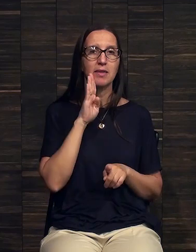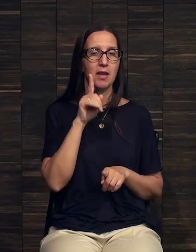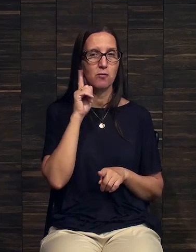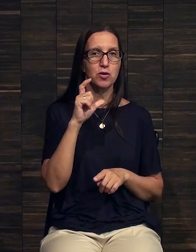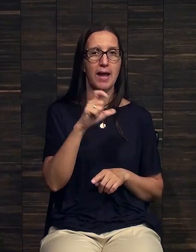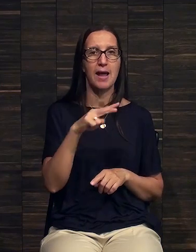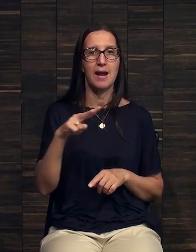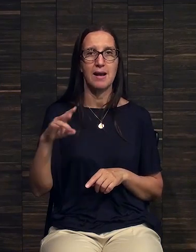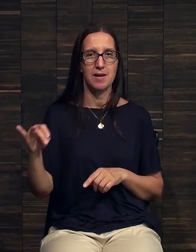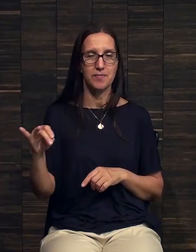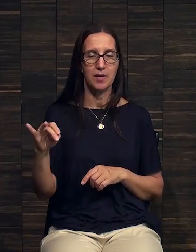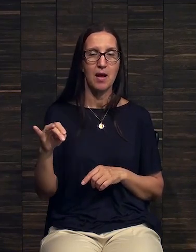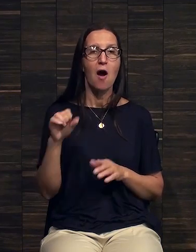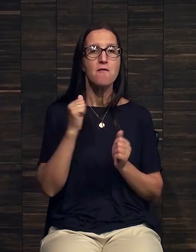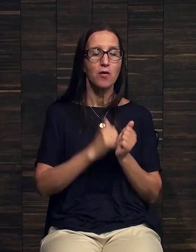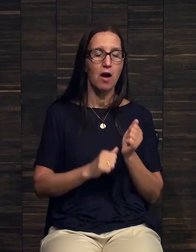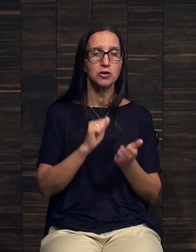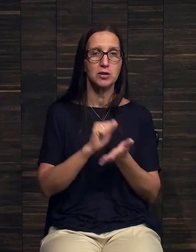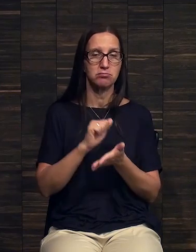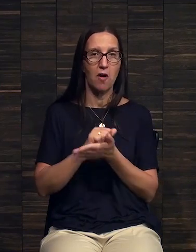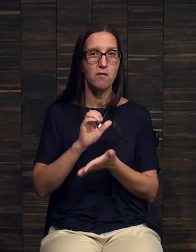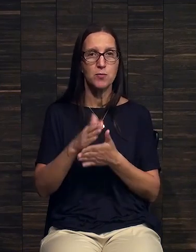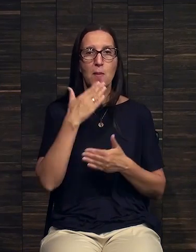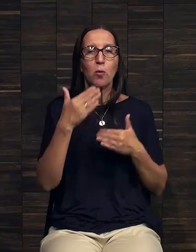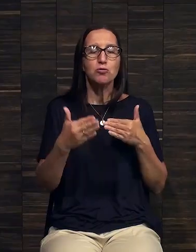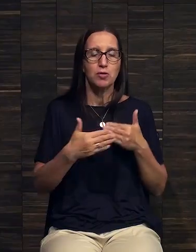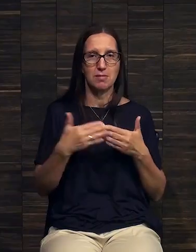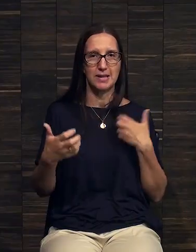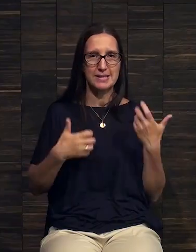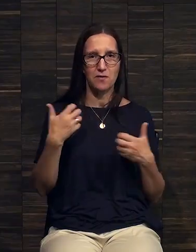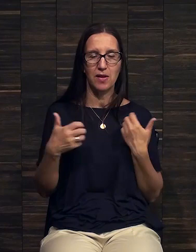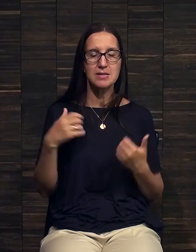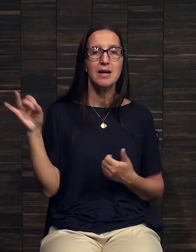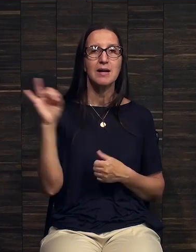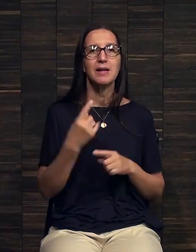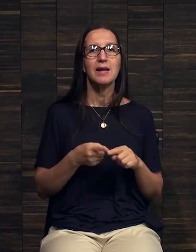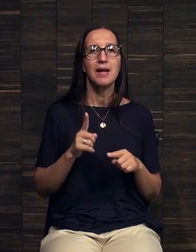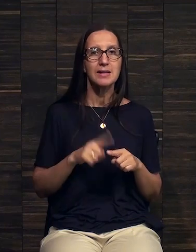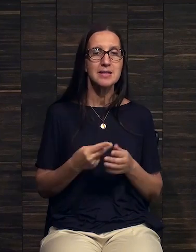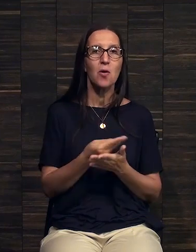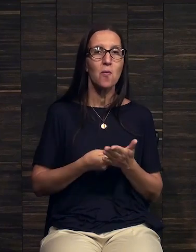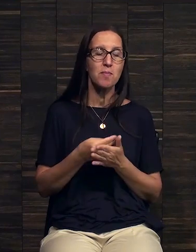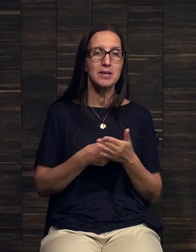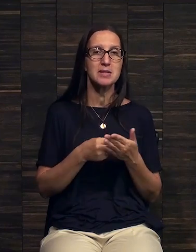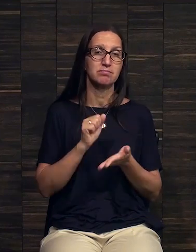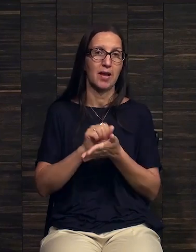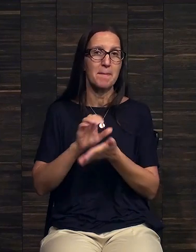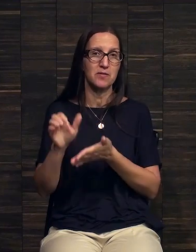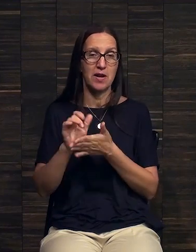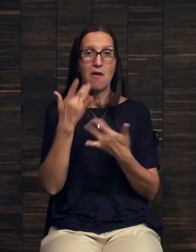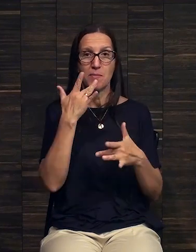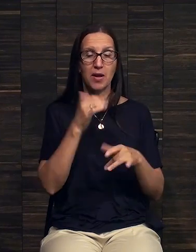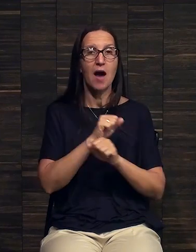erotics. Anyway, there was a girl. She was almost got undressed in